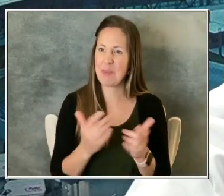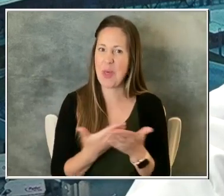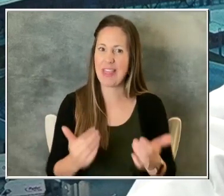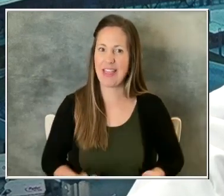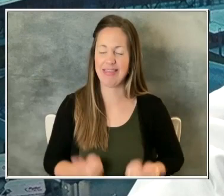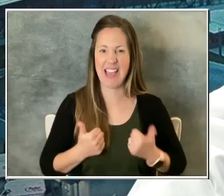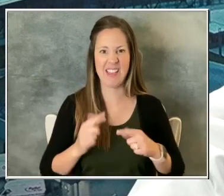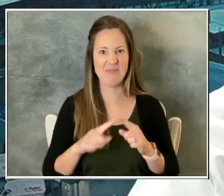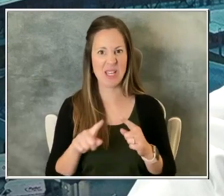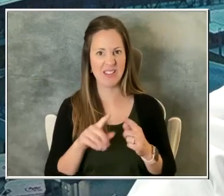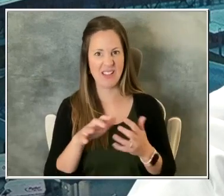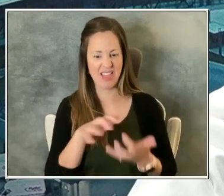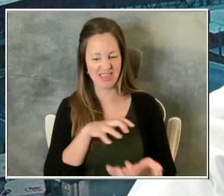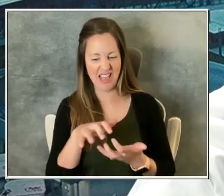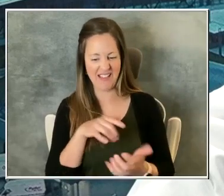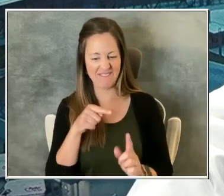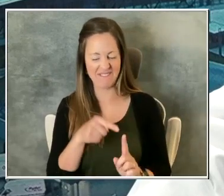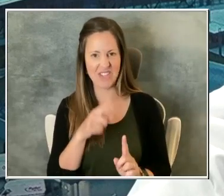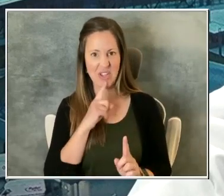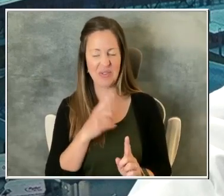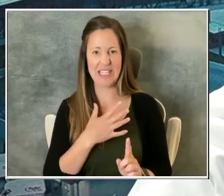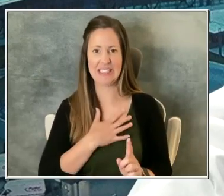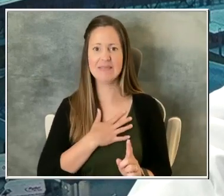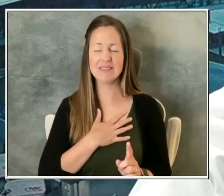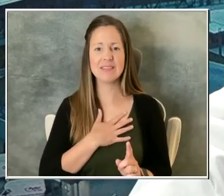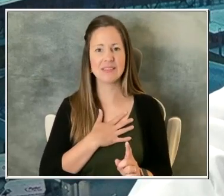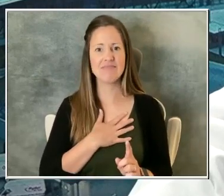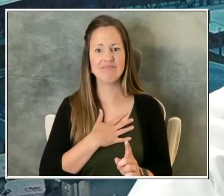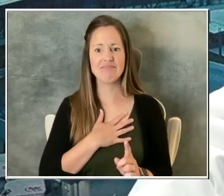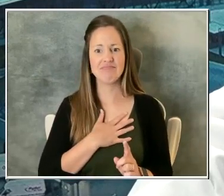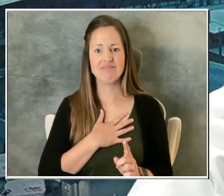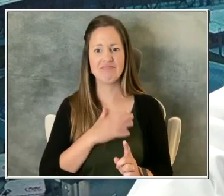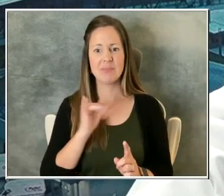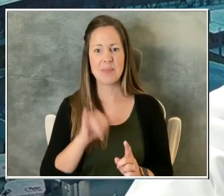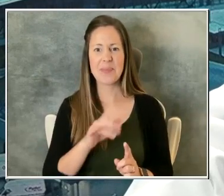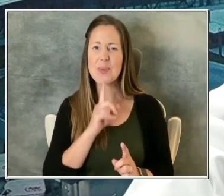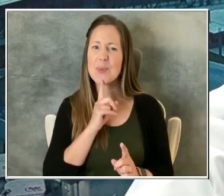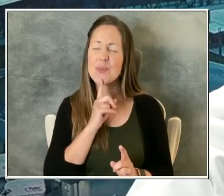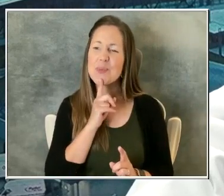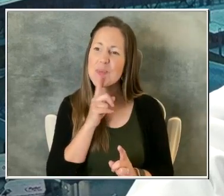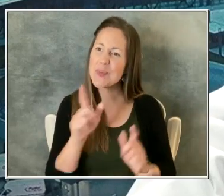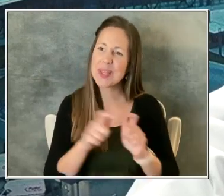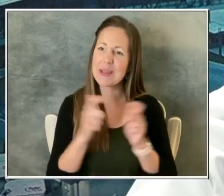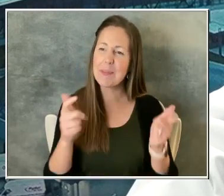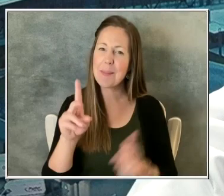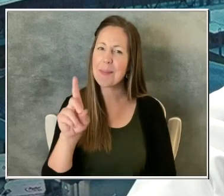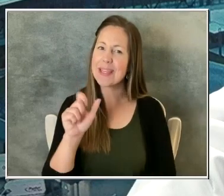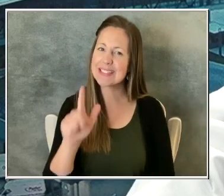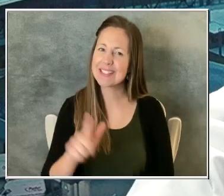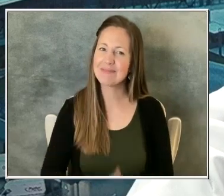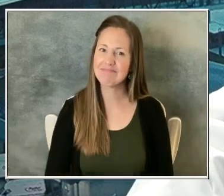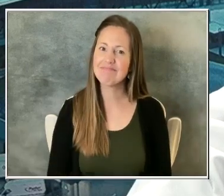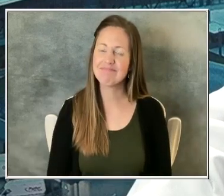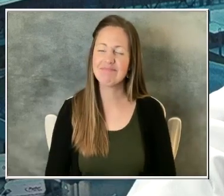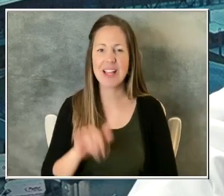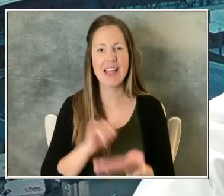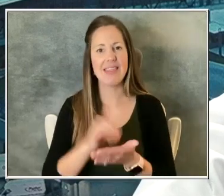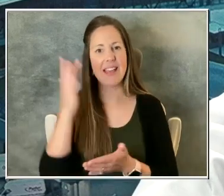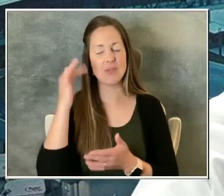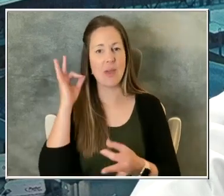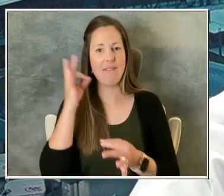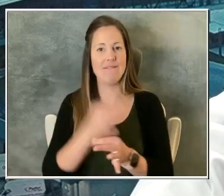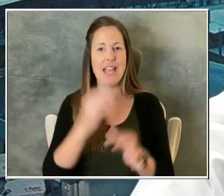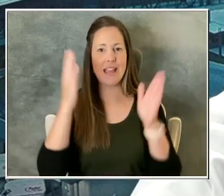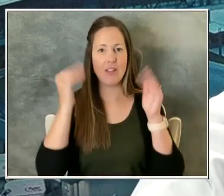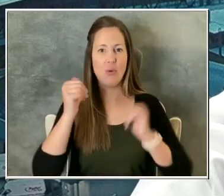laughter are actually a sign of really, really big things. That's why faith, hope, and science are so